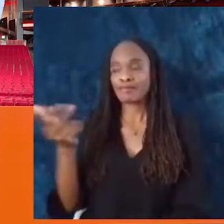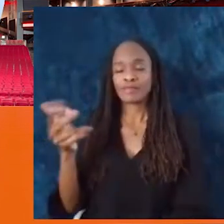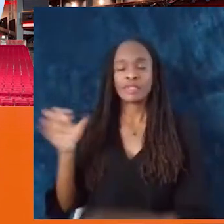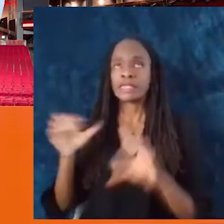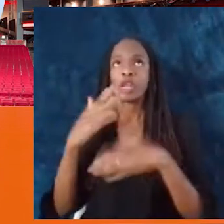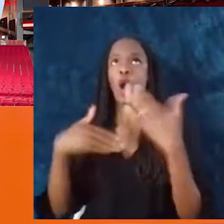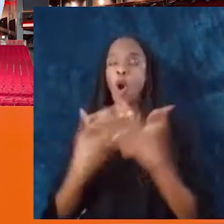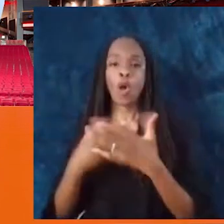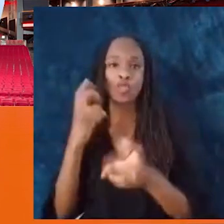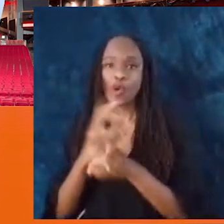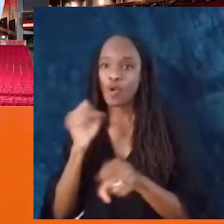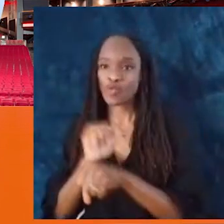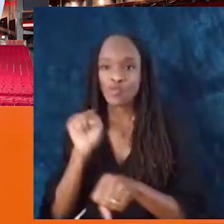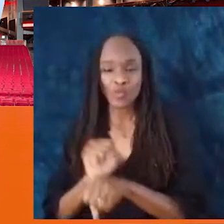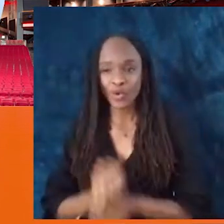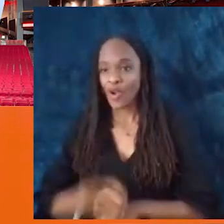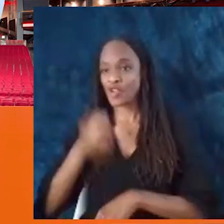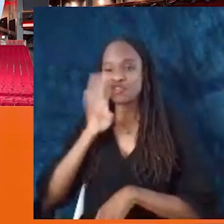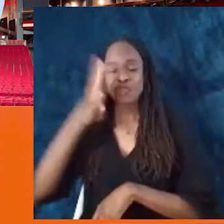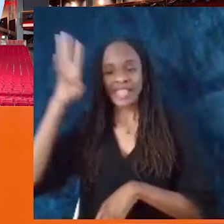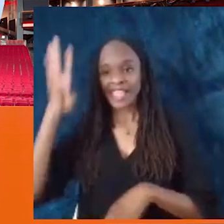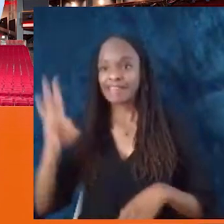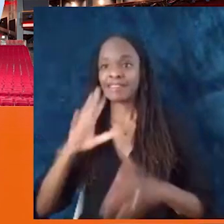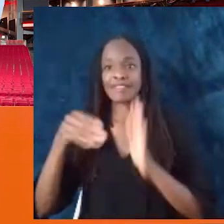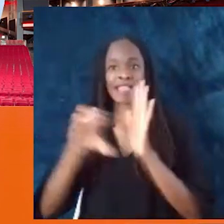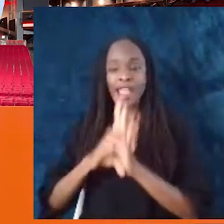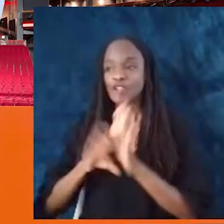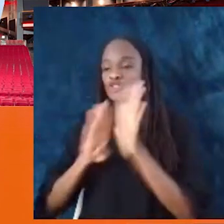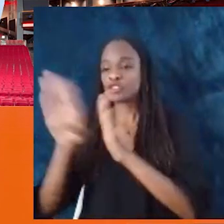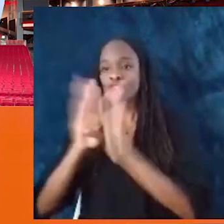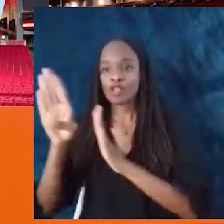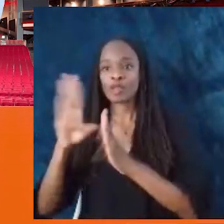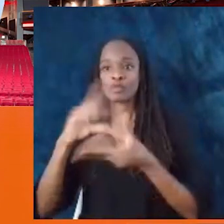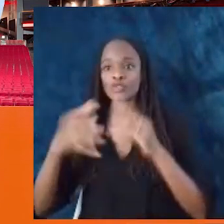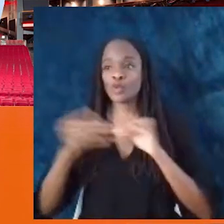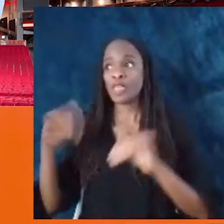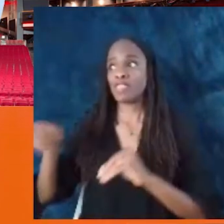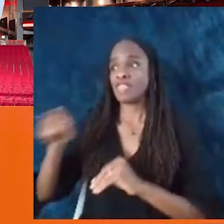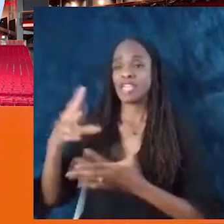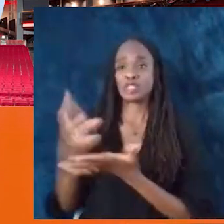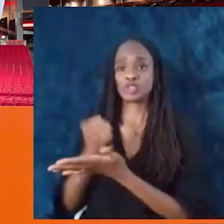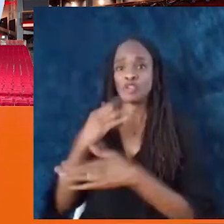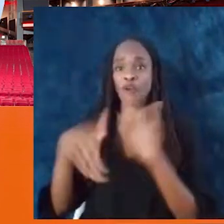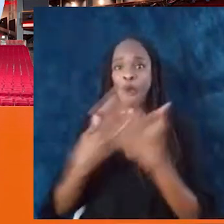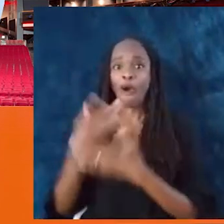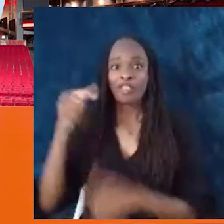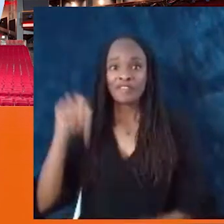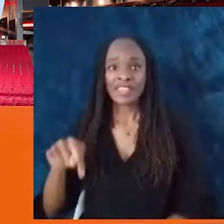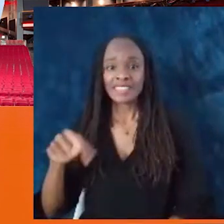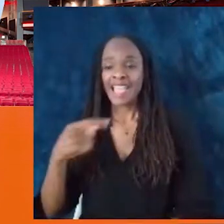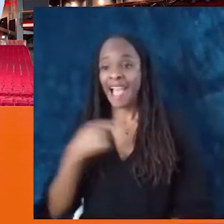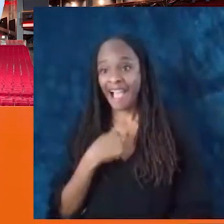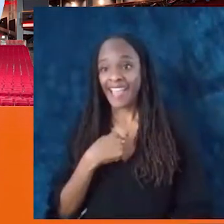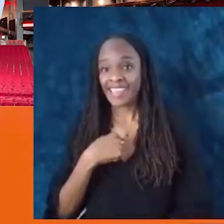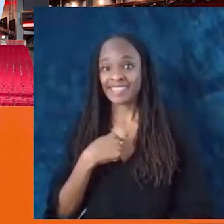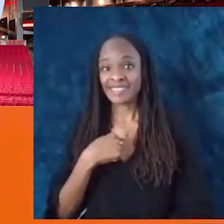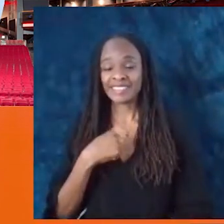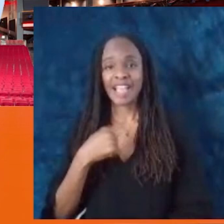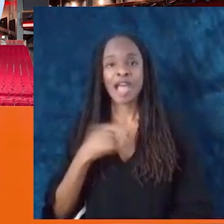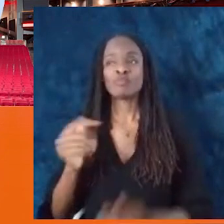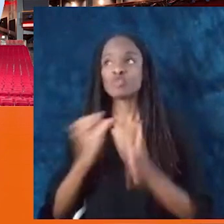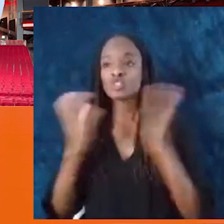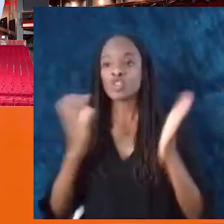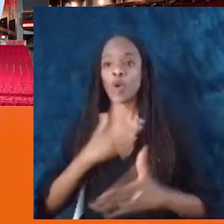this thing, they created the characters, they developed the story, and they deserve all of this. And I'm just so glad I got